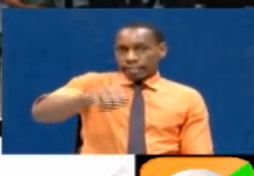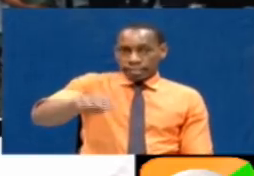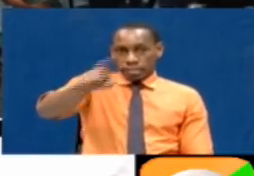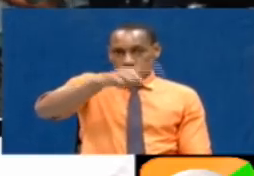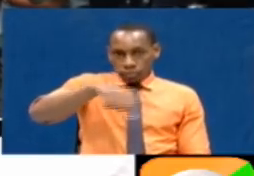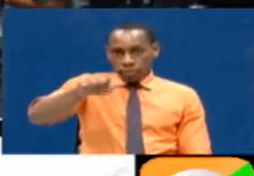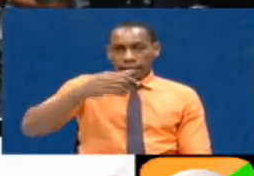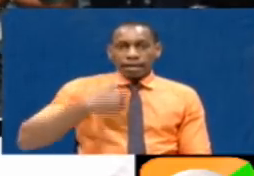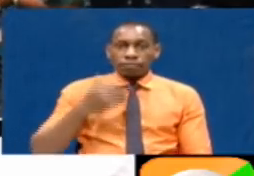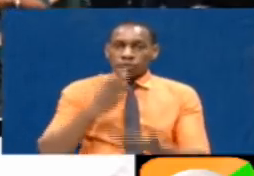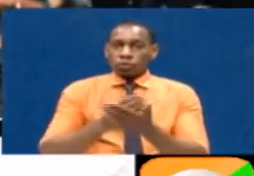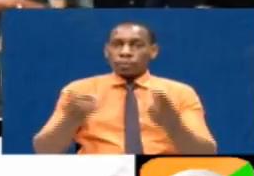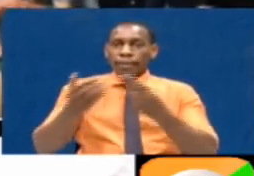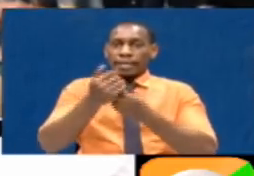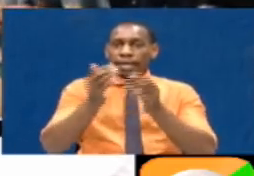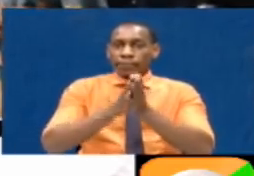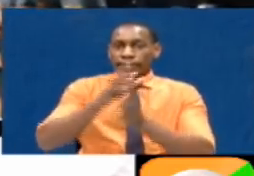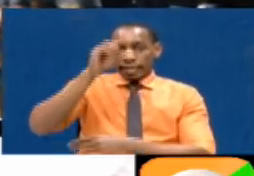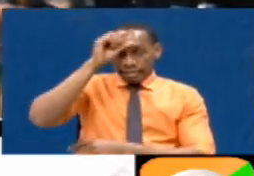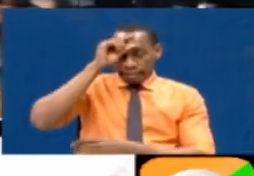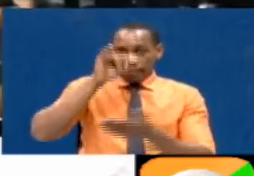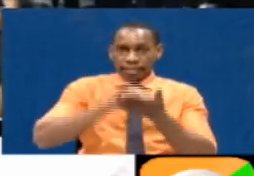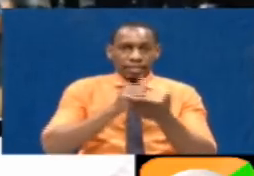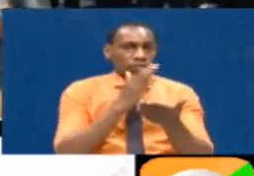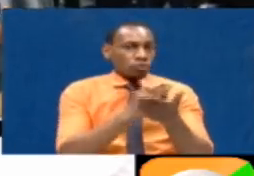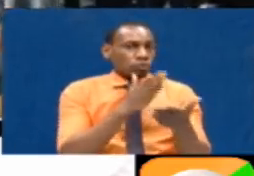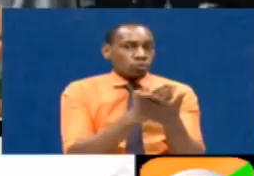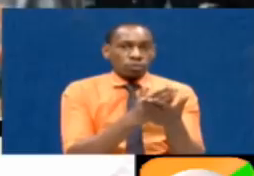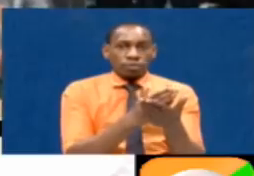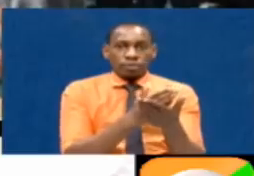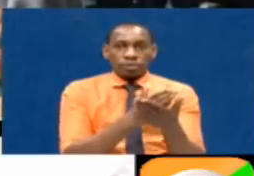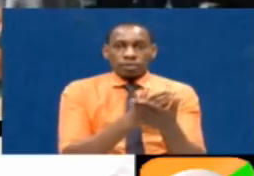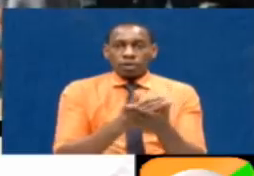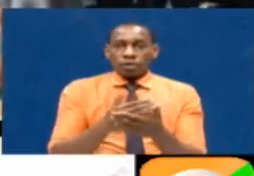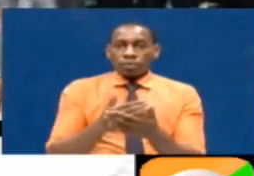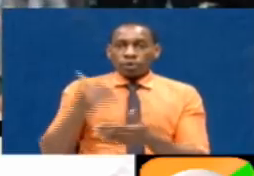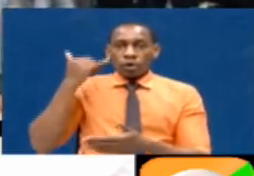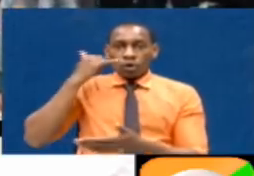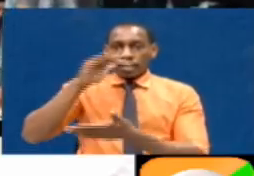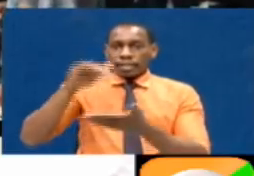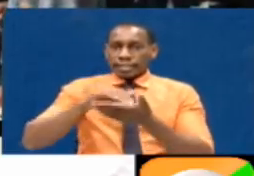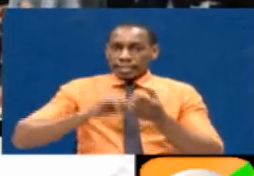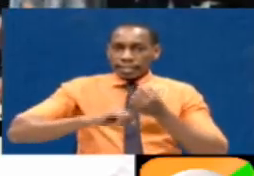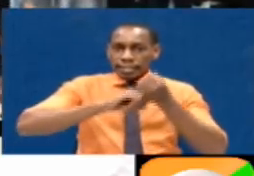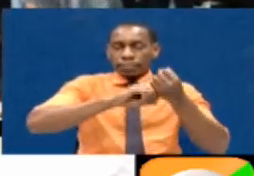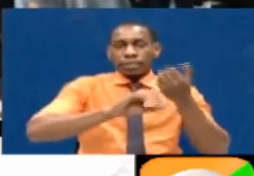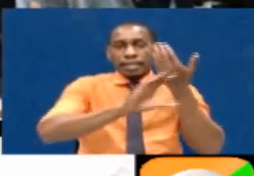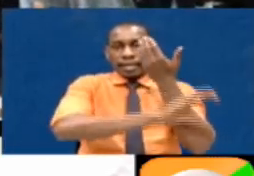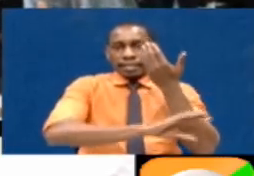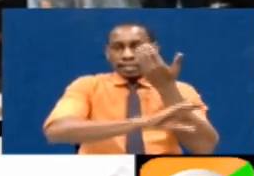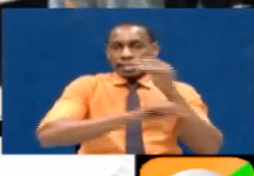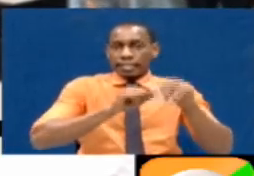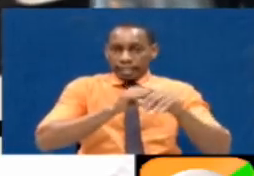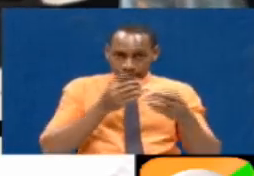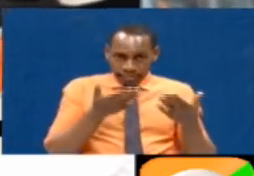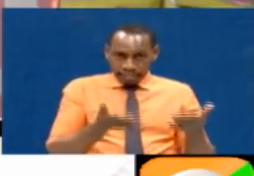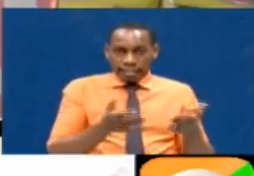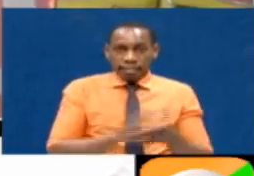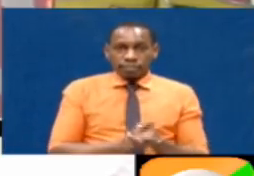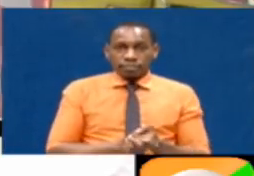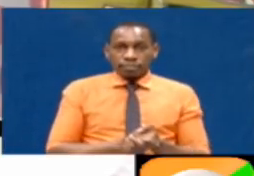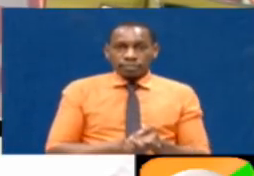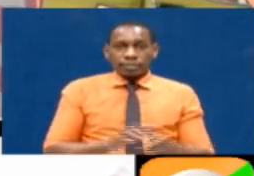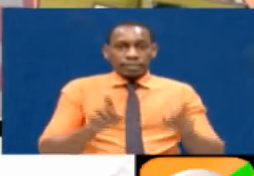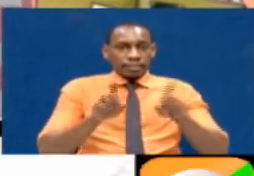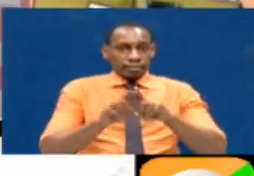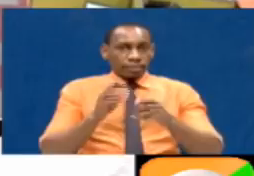we've really partnered with government on this to make sure that the call center supports the country during this time. And